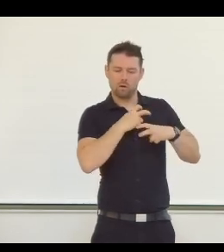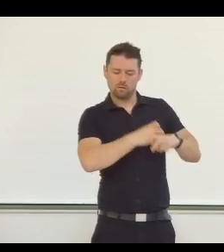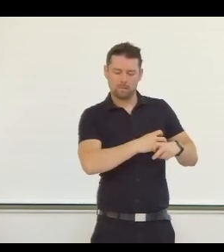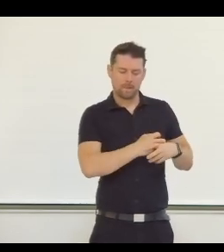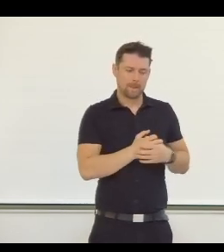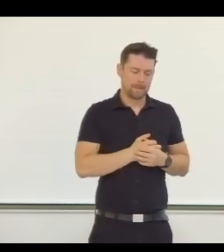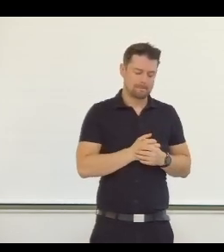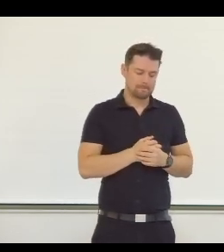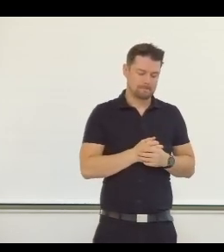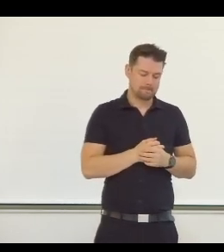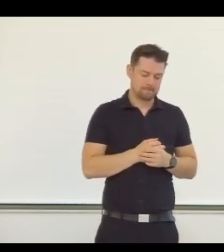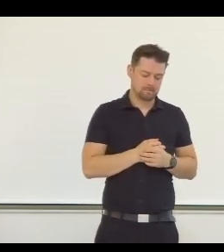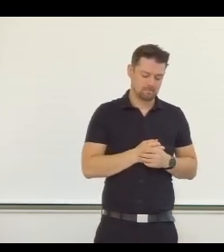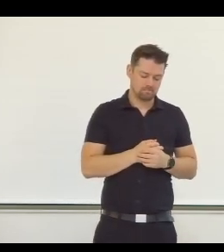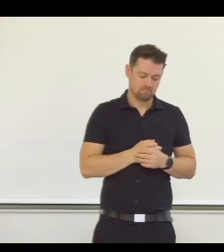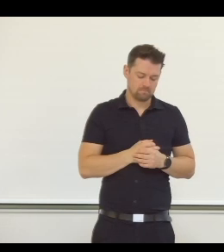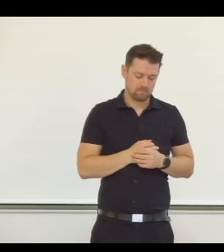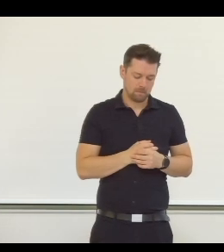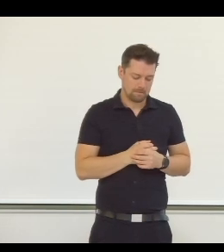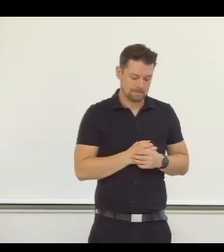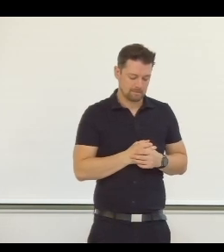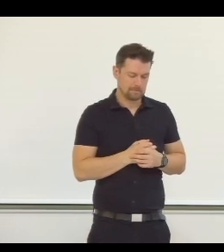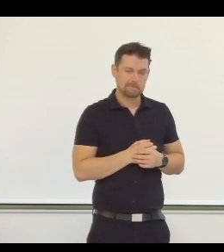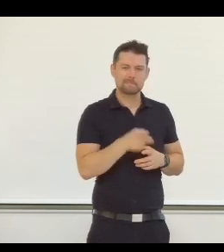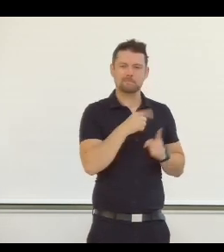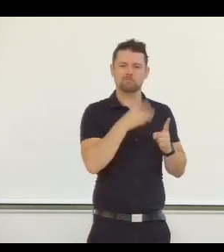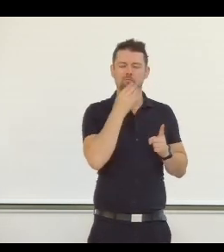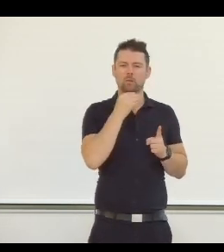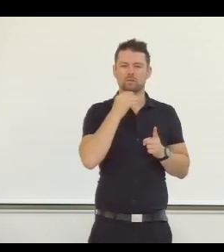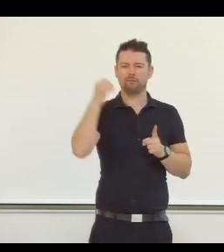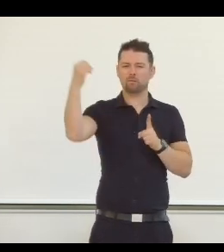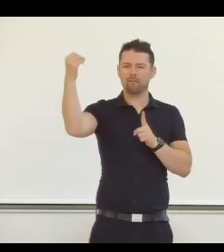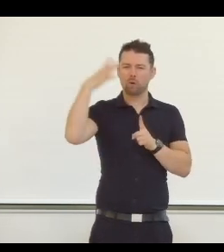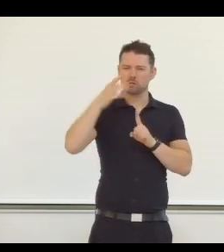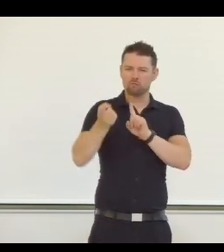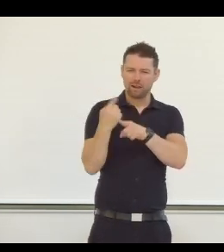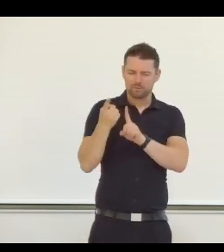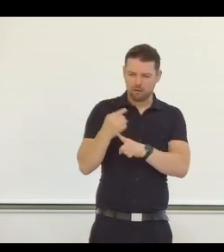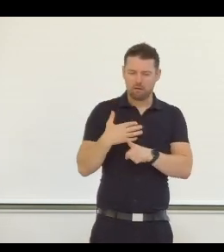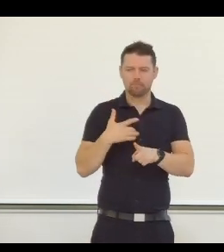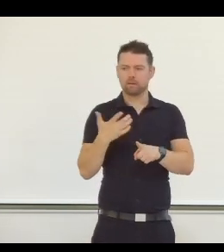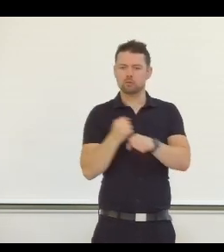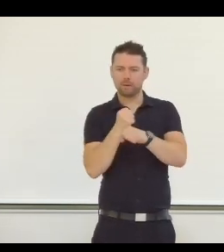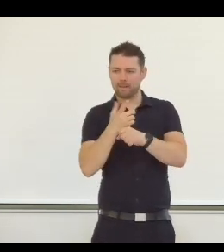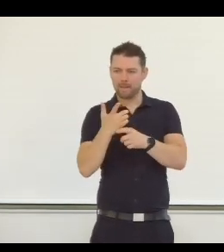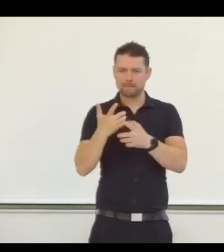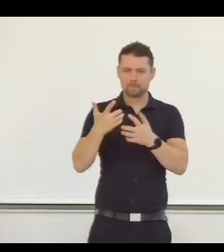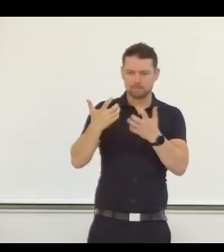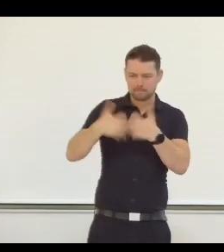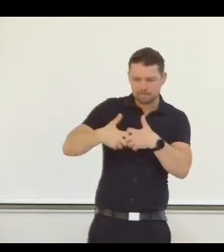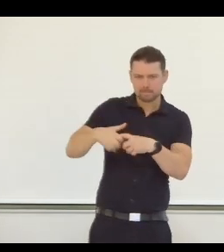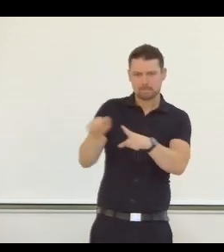were operating on this photobioreactor, doing maintenance, doing repairs on this piece of